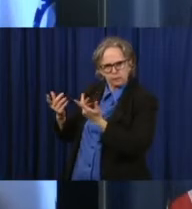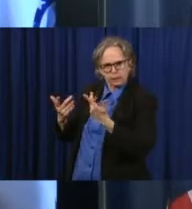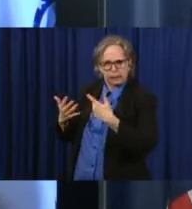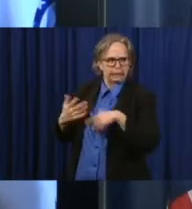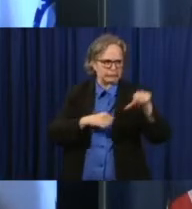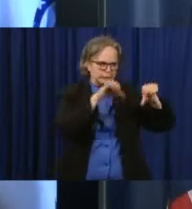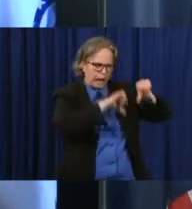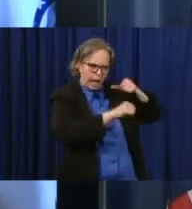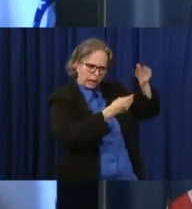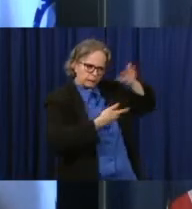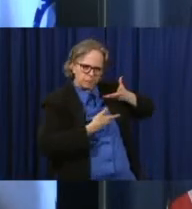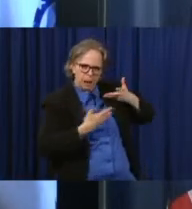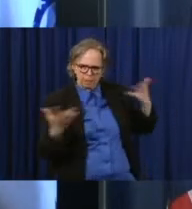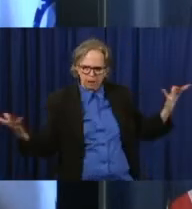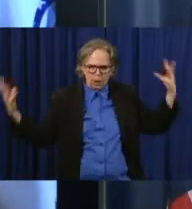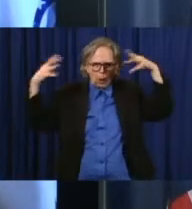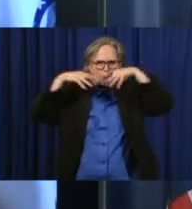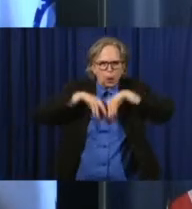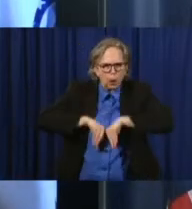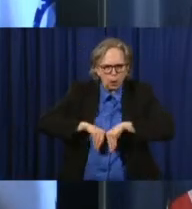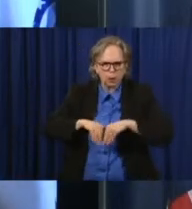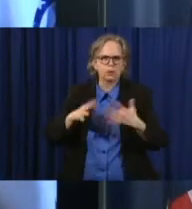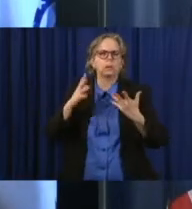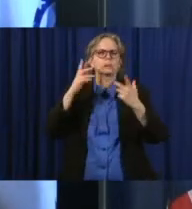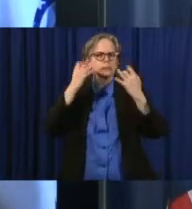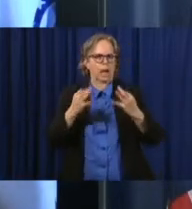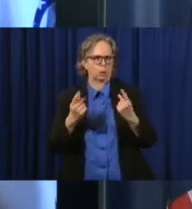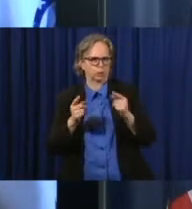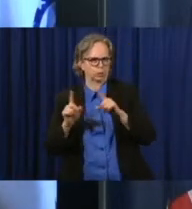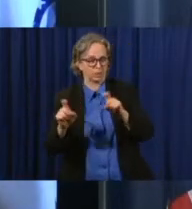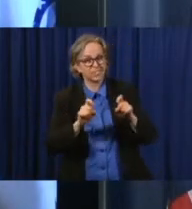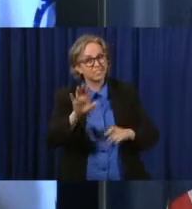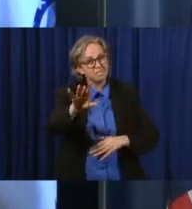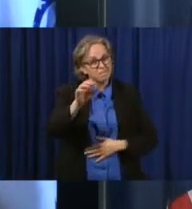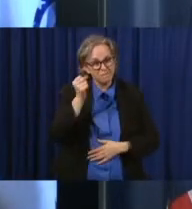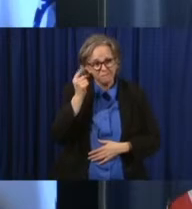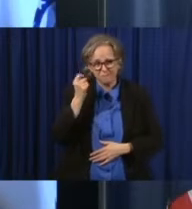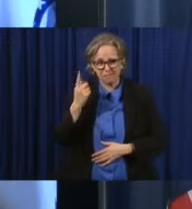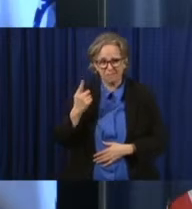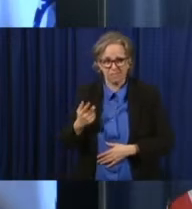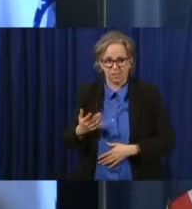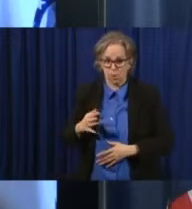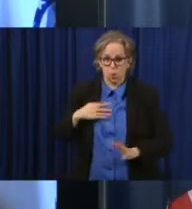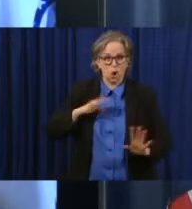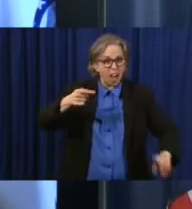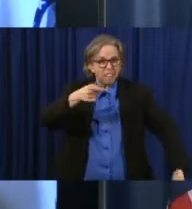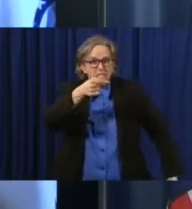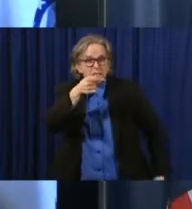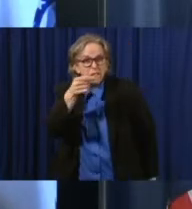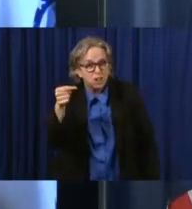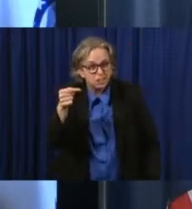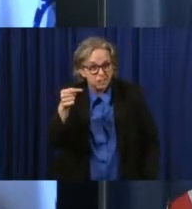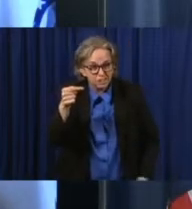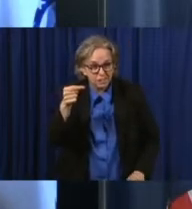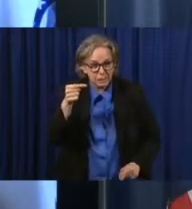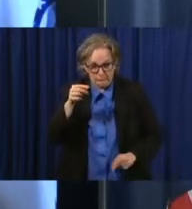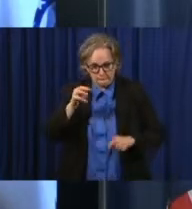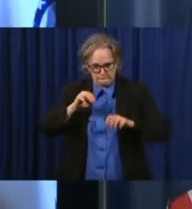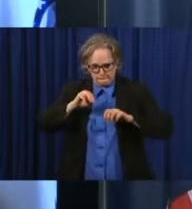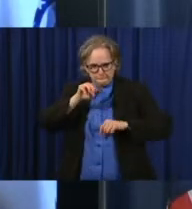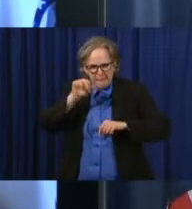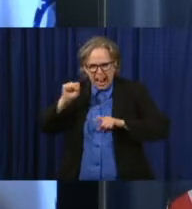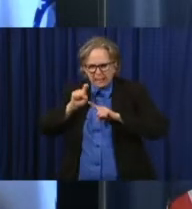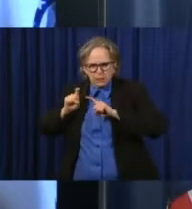on inside prisons, because we were the first people to mass test. We're the first people to get results back, and